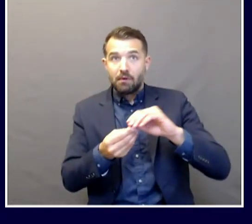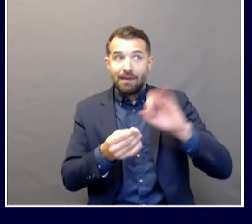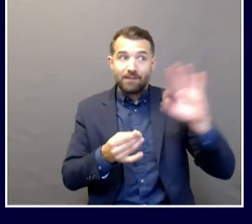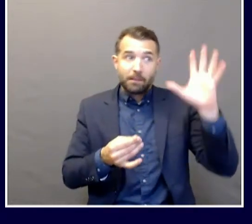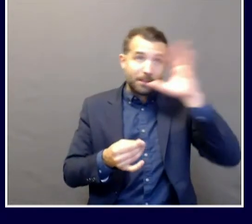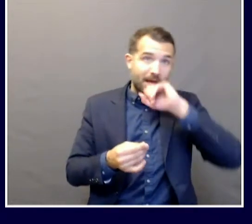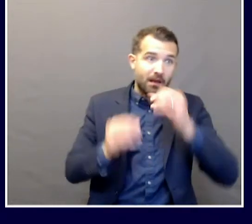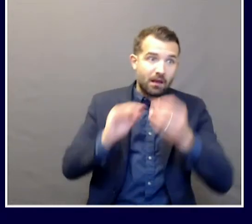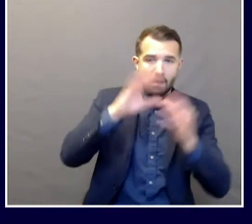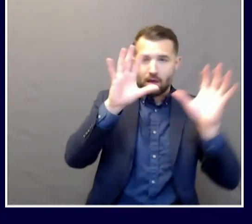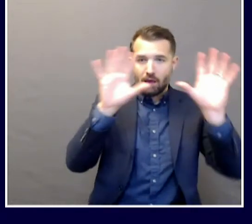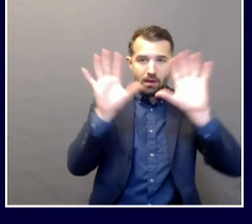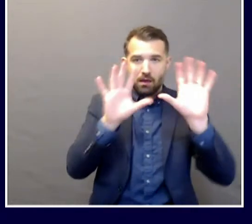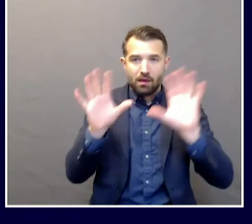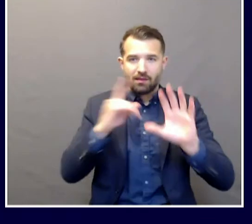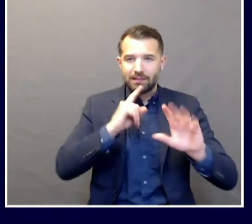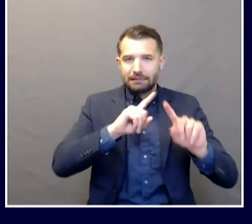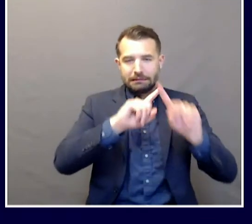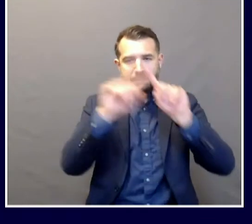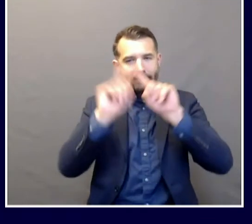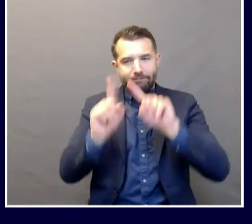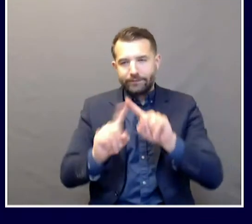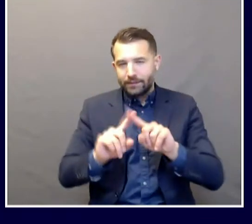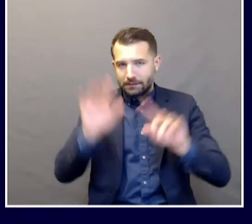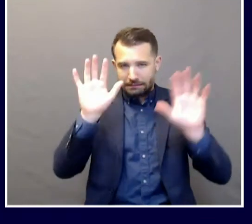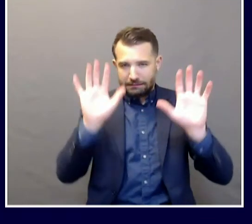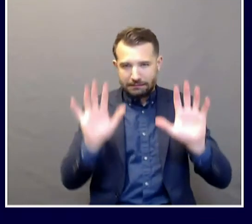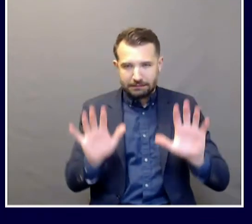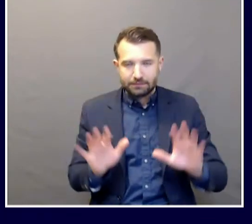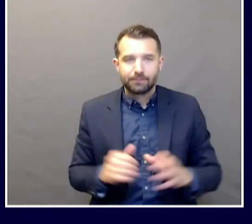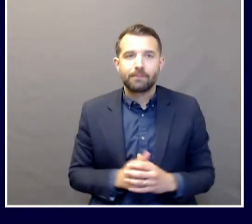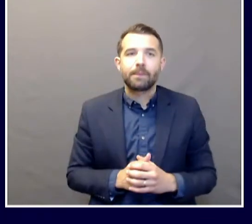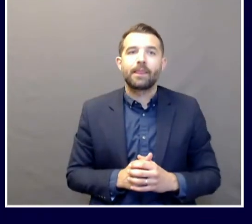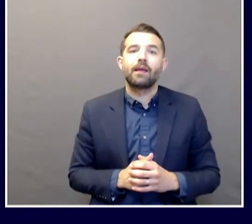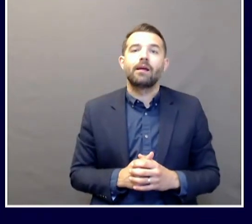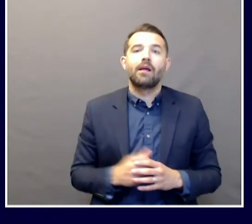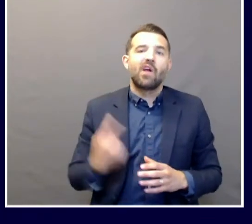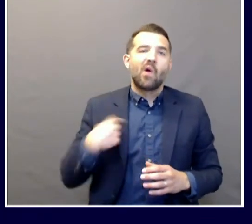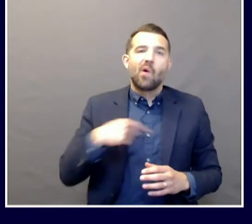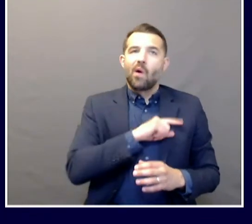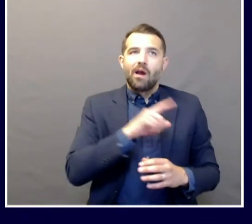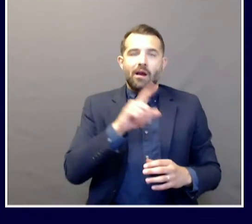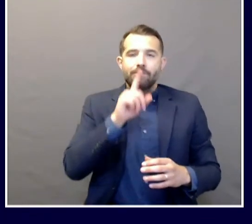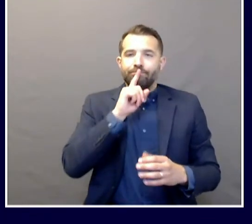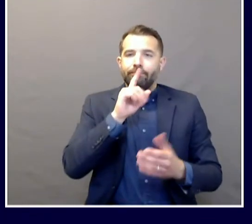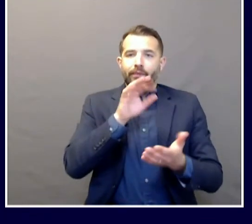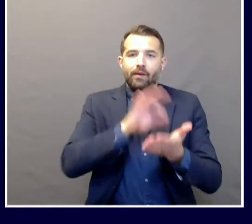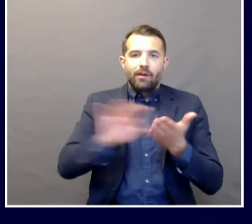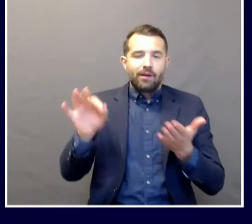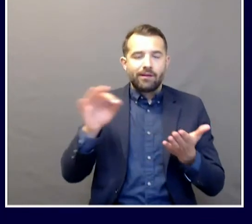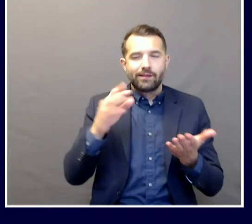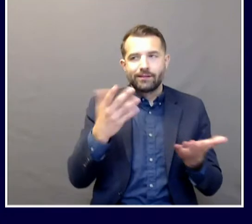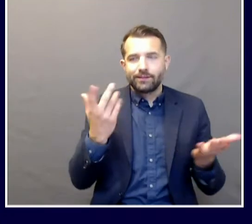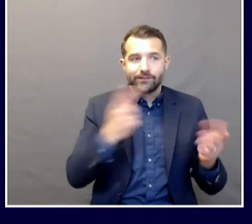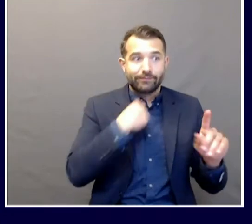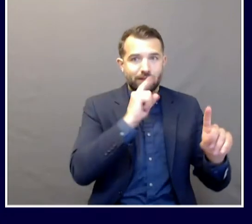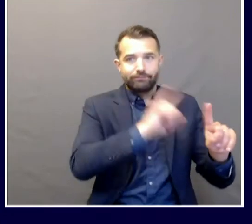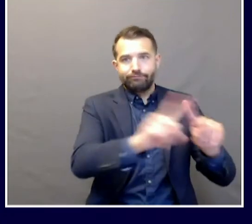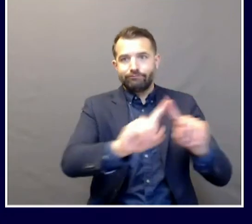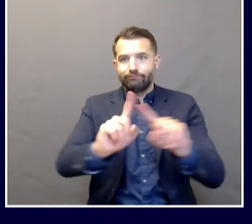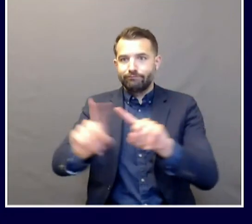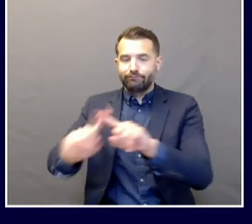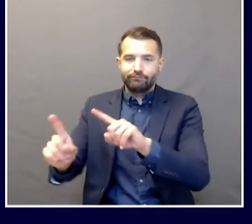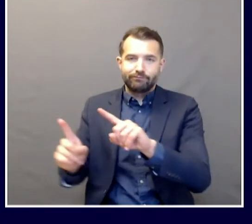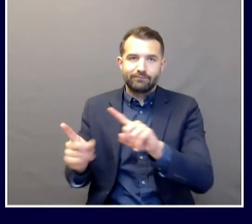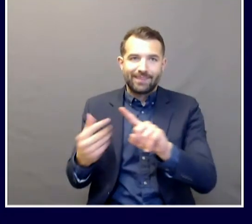at, we of course count those who have varying degrees of natural immunity. But even there, that group of folks who have had COVID is